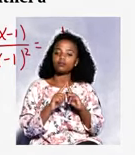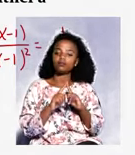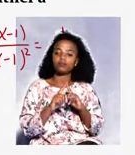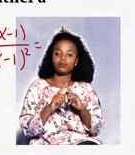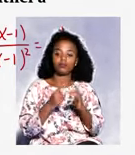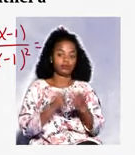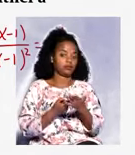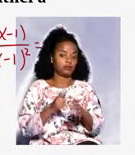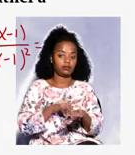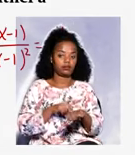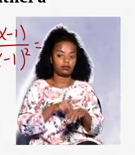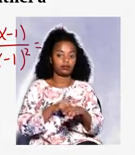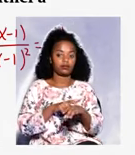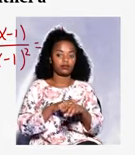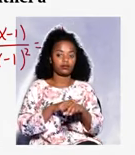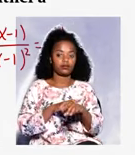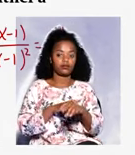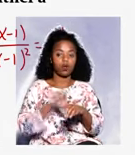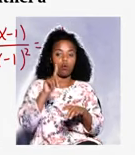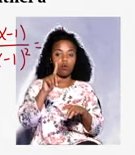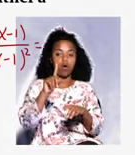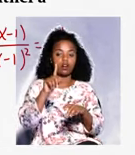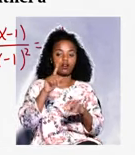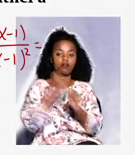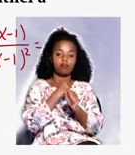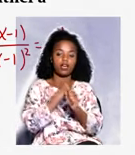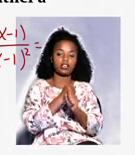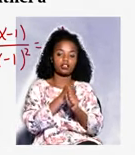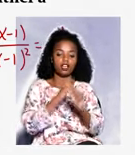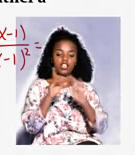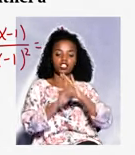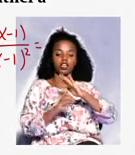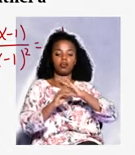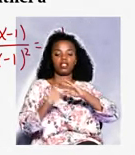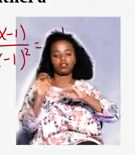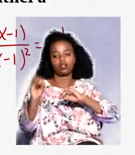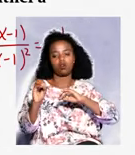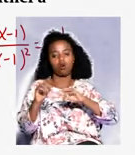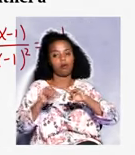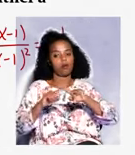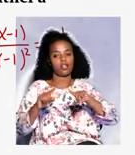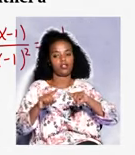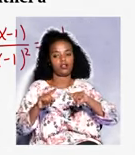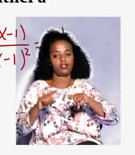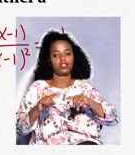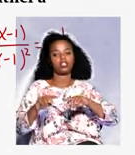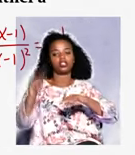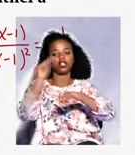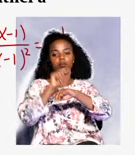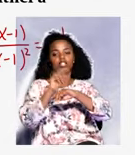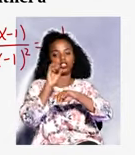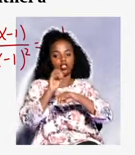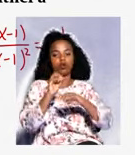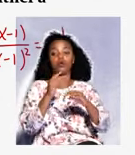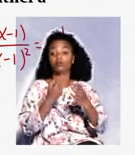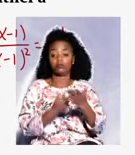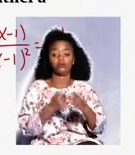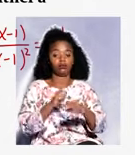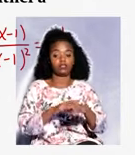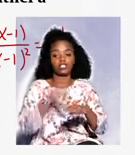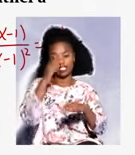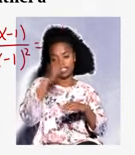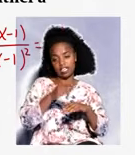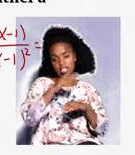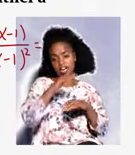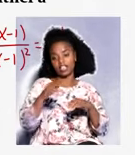for this case, 1 makes the denominator 0, but cannot make the numerator 0. In this case, the